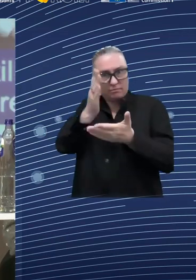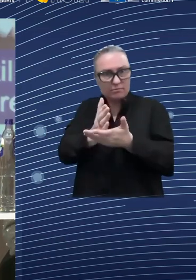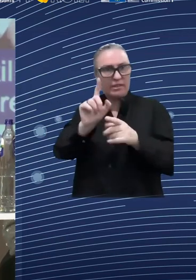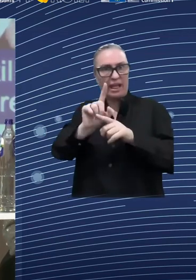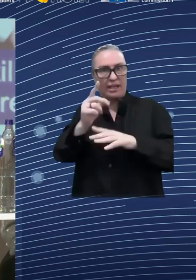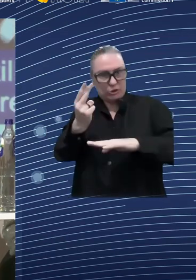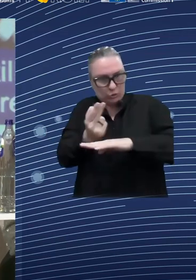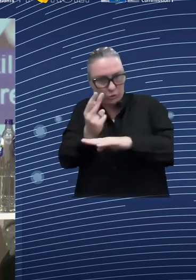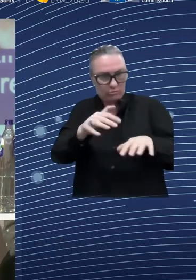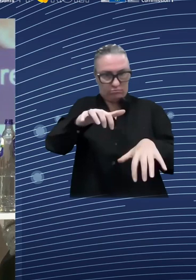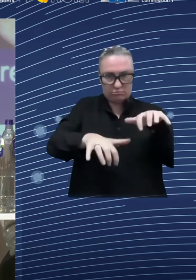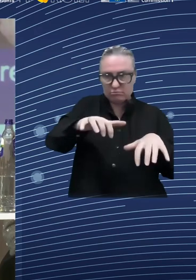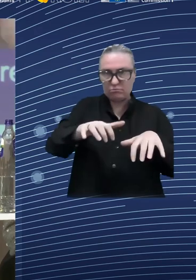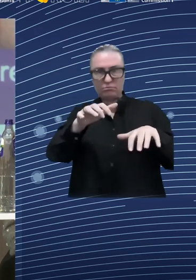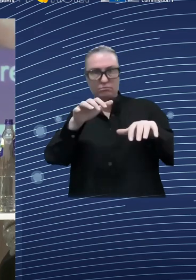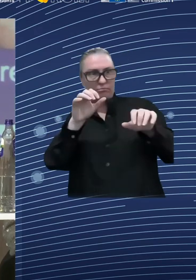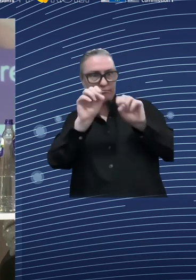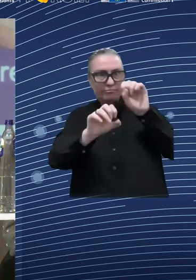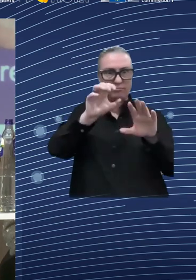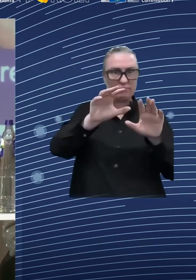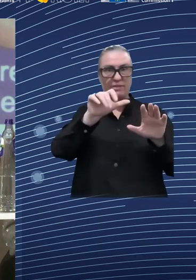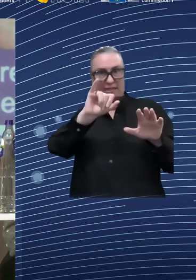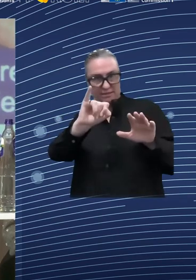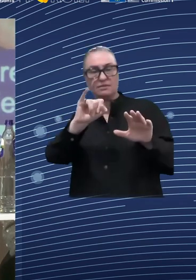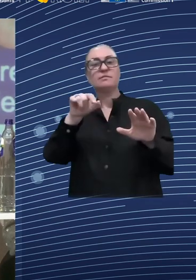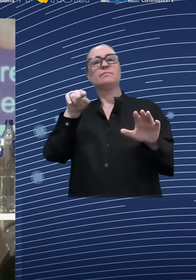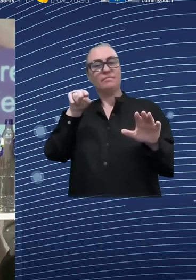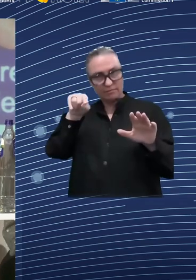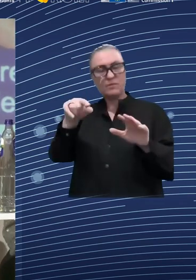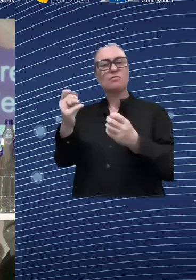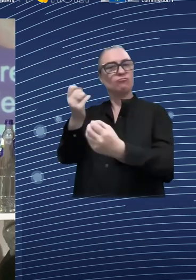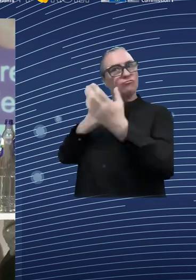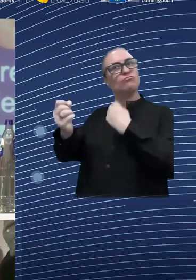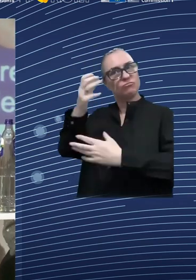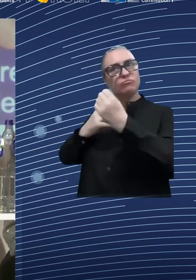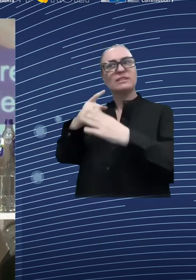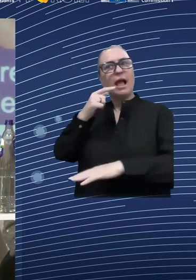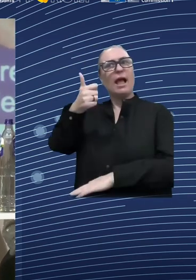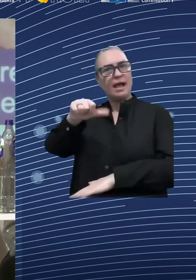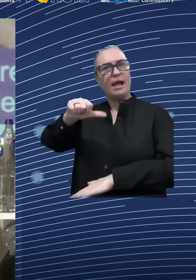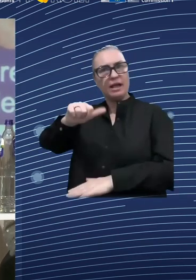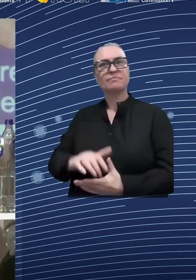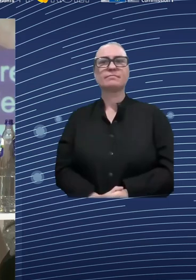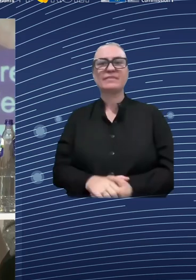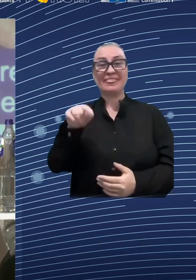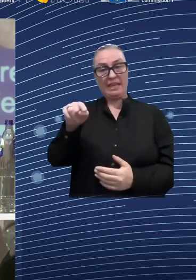Belgian school, you will see pics in some month or year. And